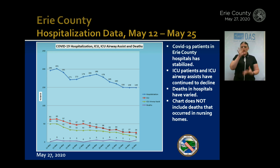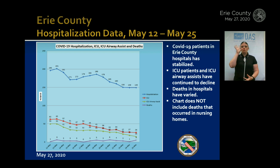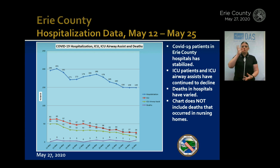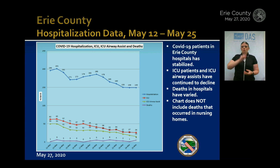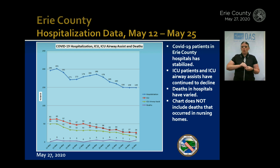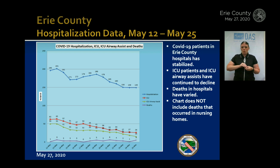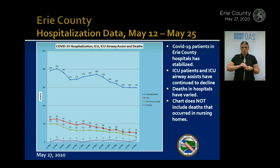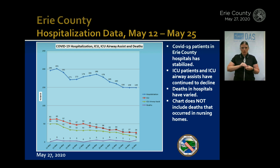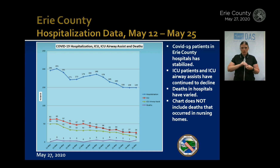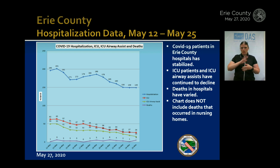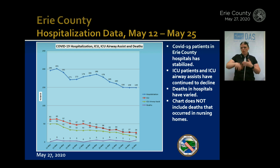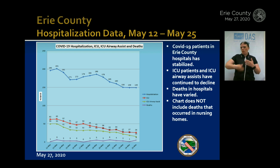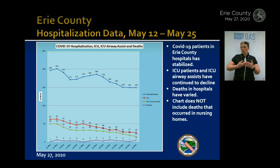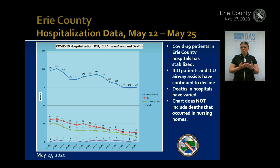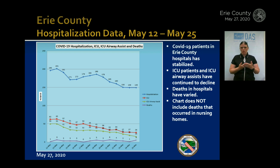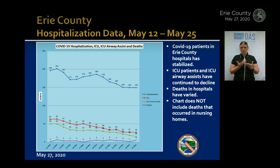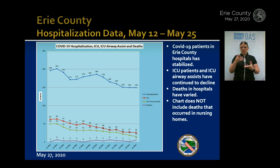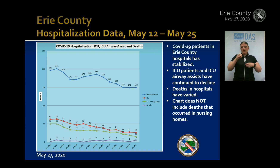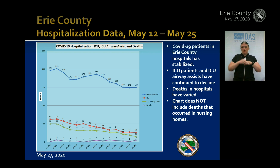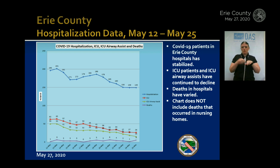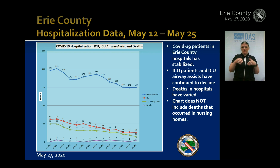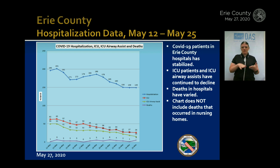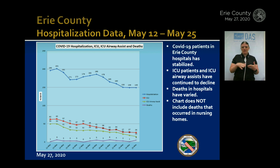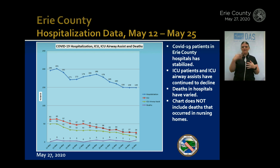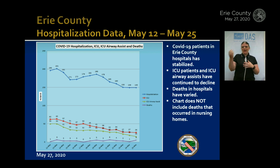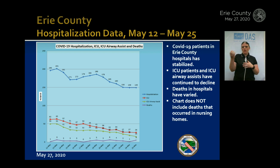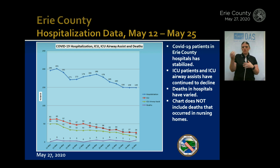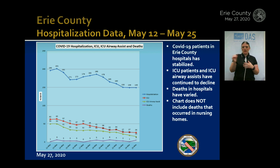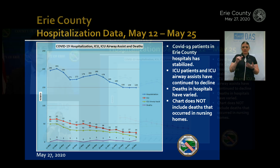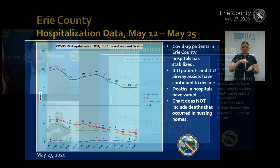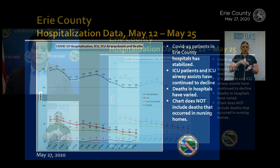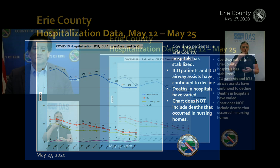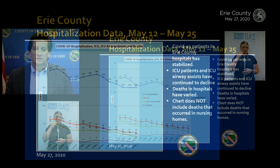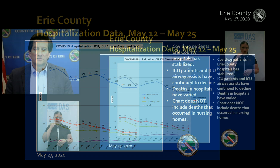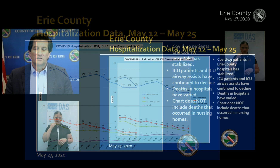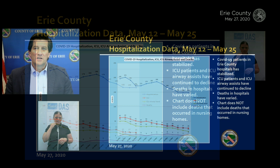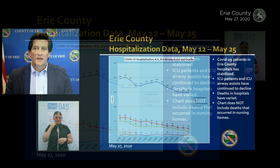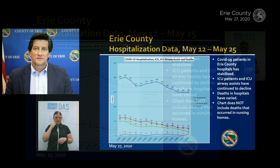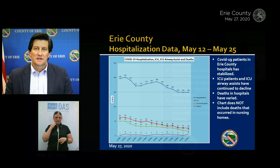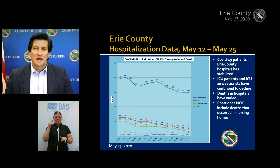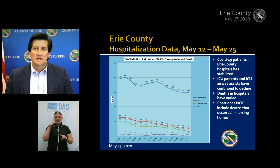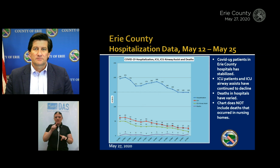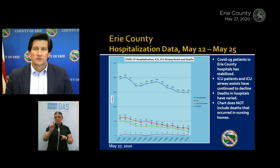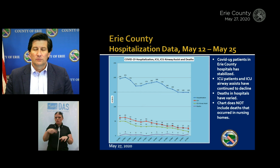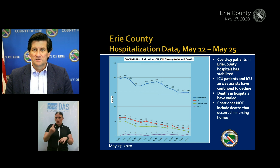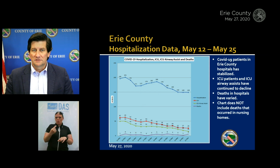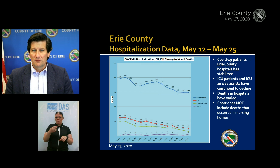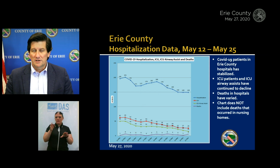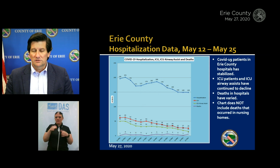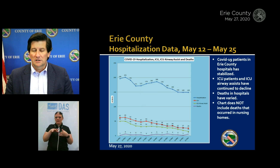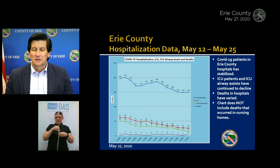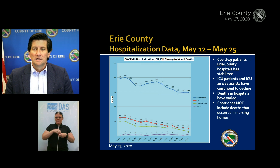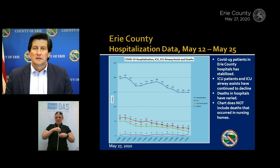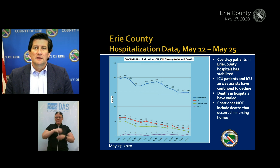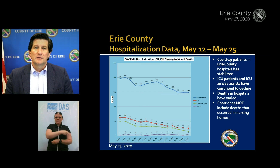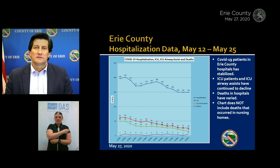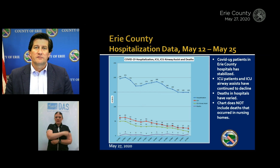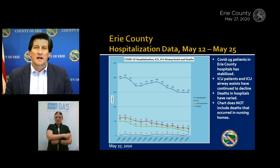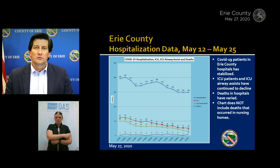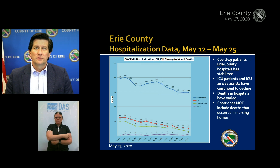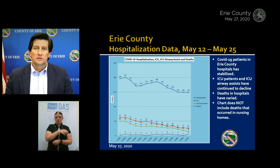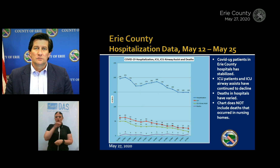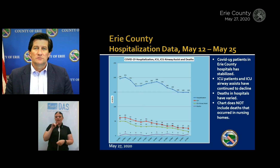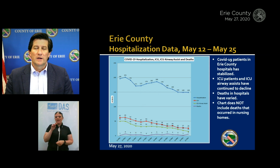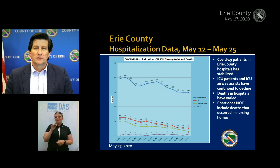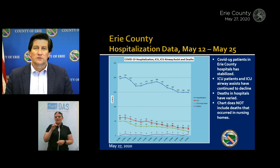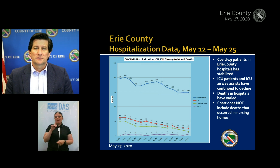deaths, including those that may occur elsewhere, such as a nursing home. So this is the deaths in a hospital, which is the metric that is